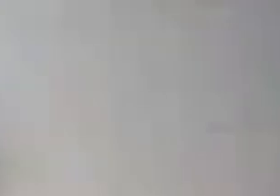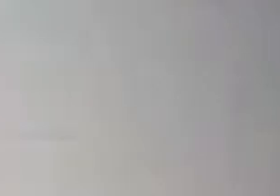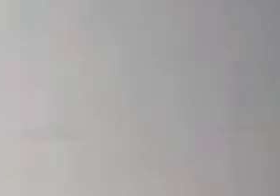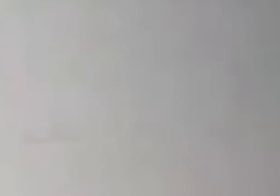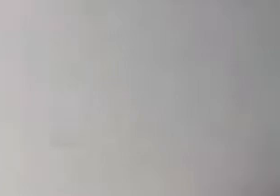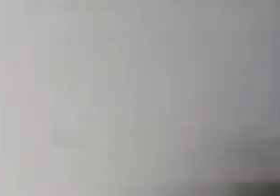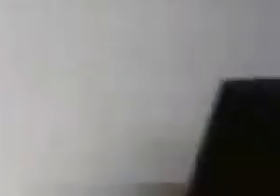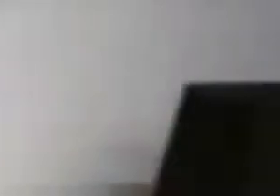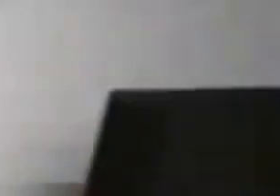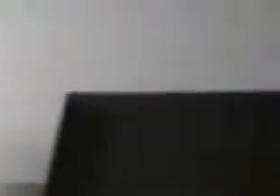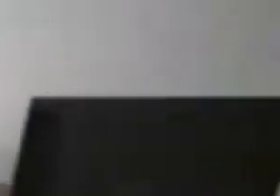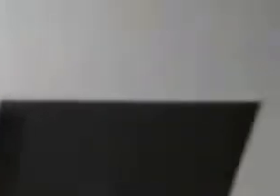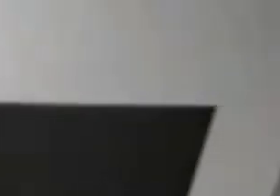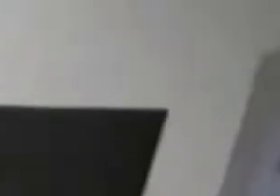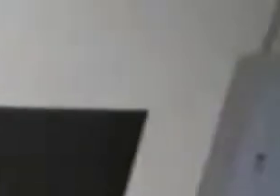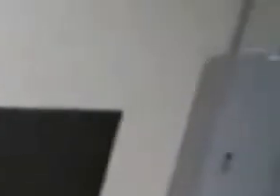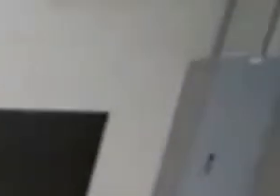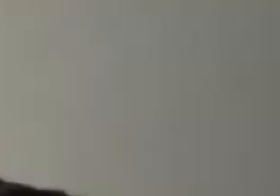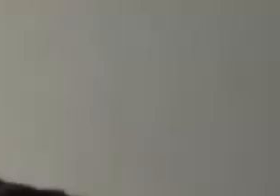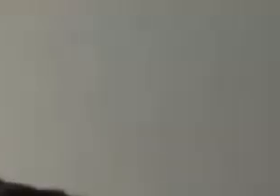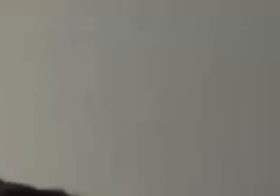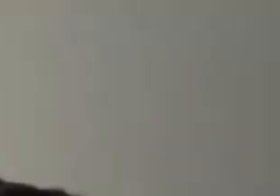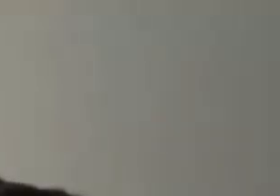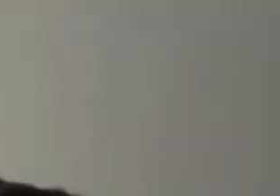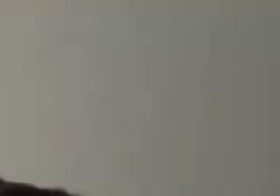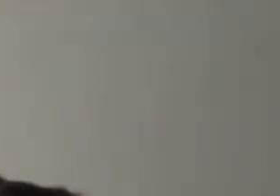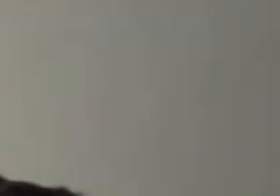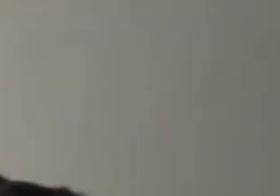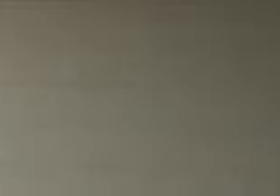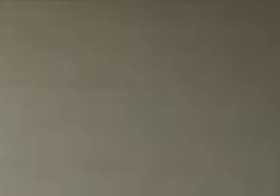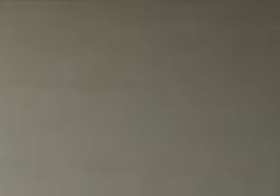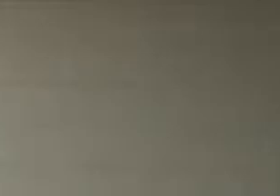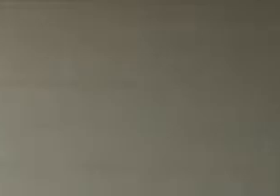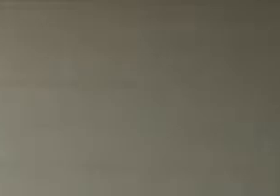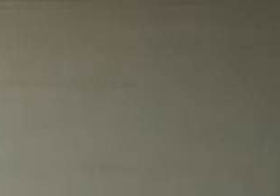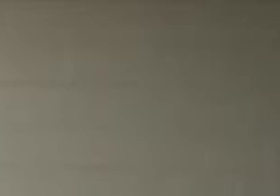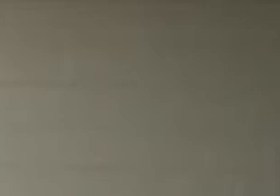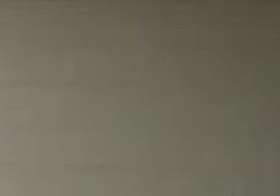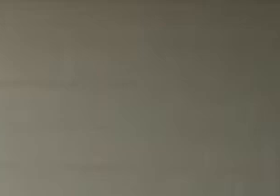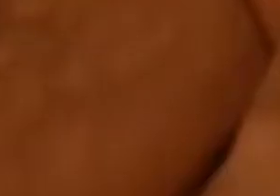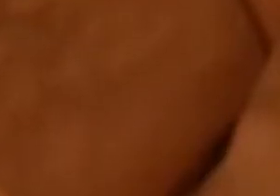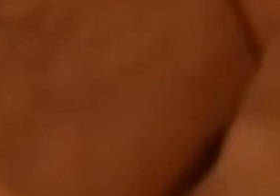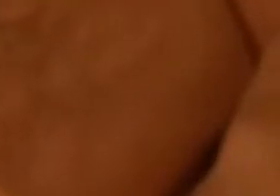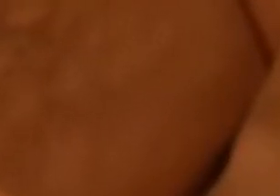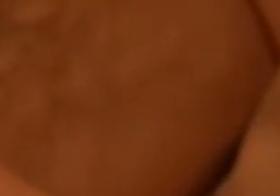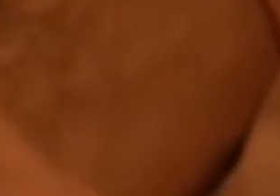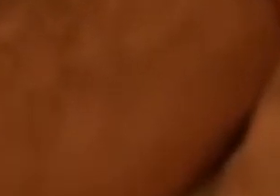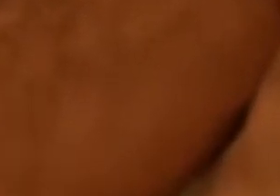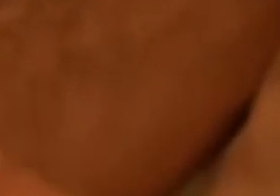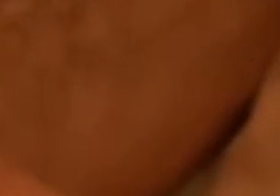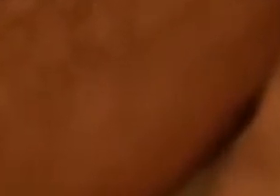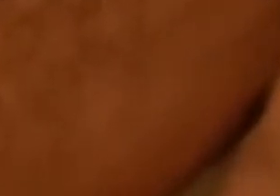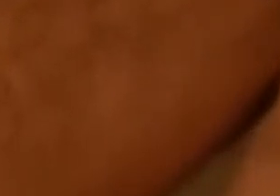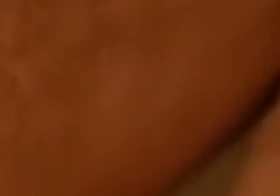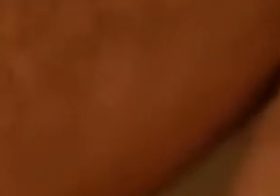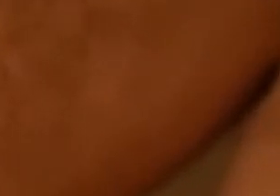gameplay. During gameplay, a tablet connected to the system allows for real-time adjustment of factors such as the sensitivity